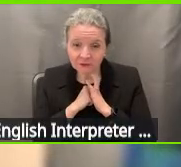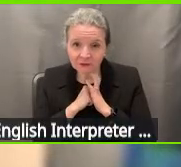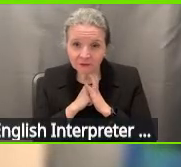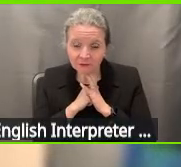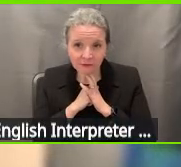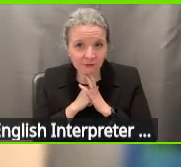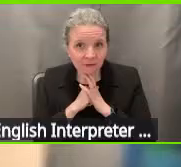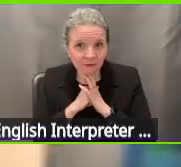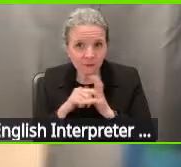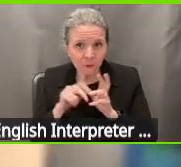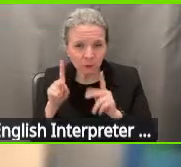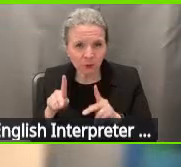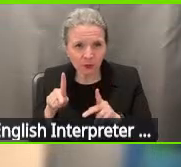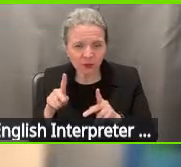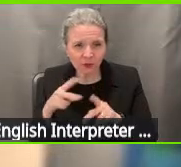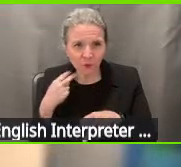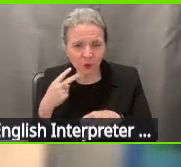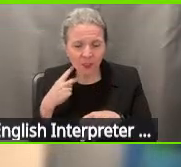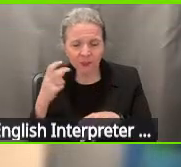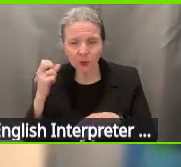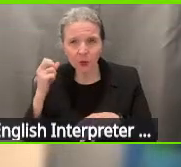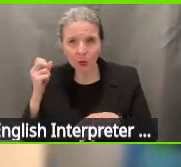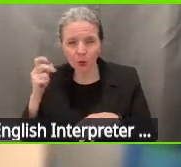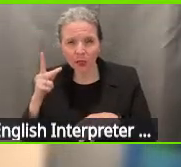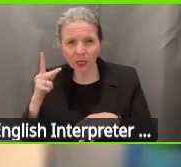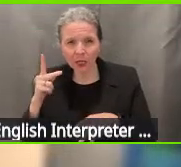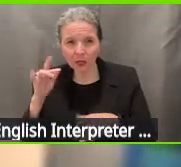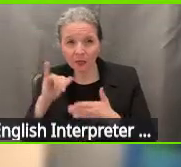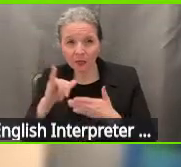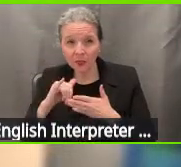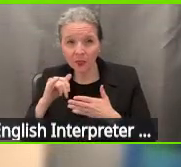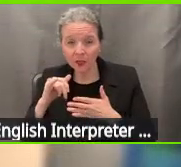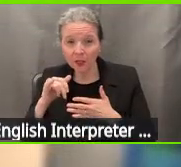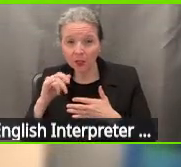Okay. Looks like that was our...